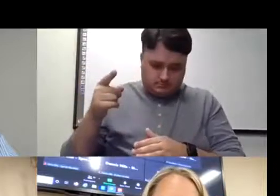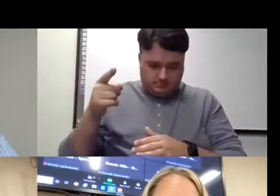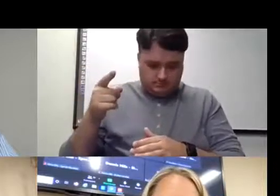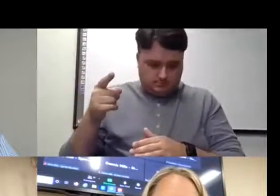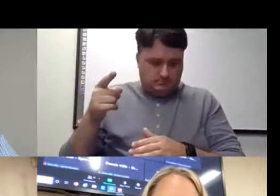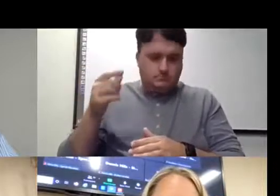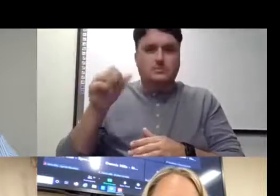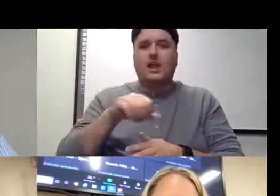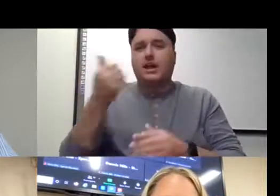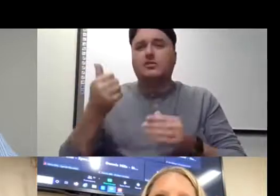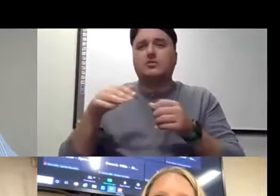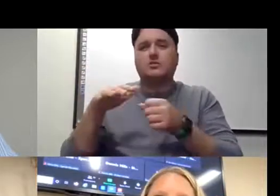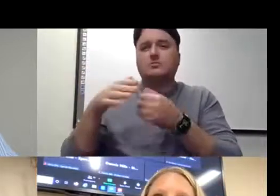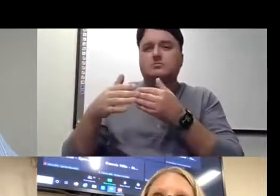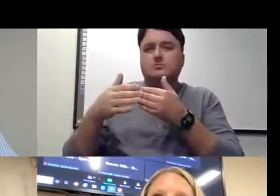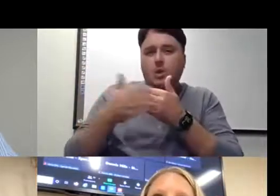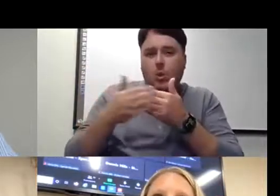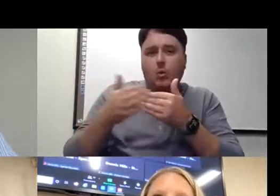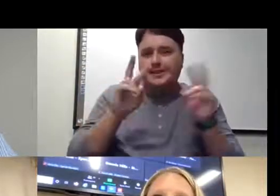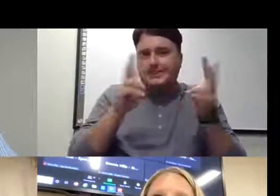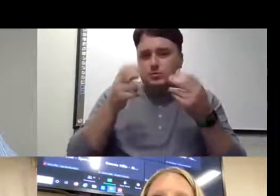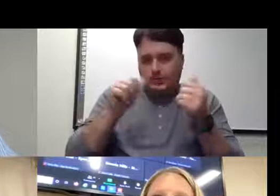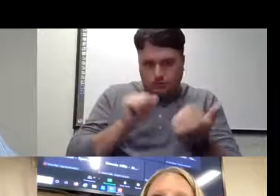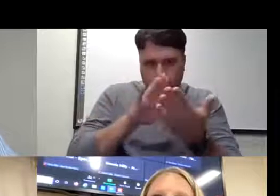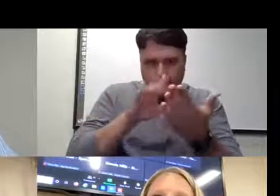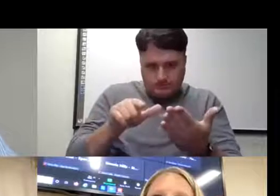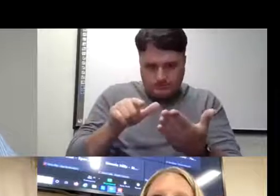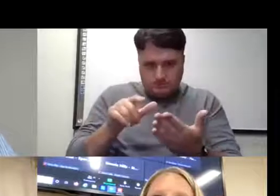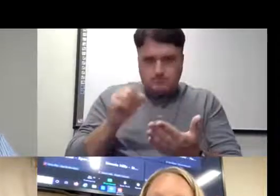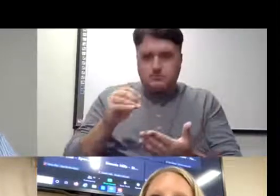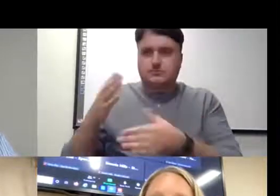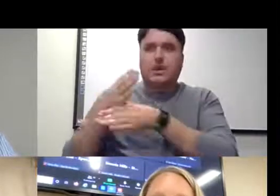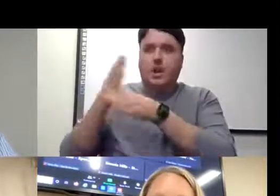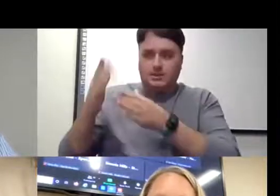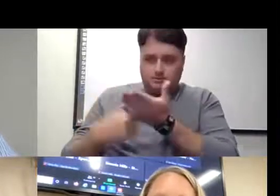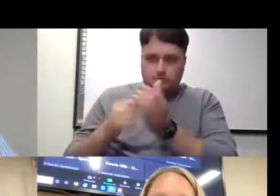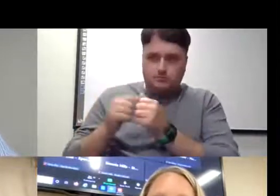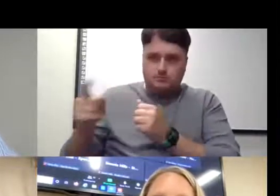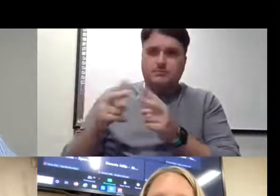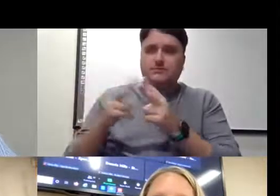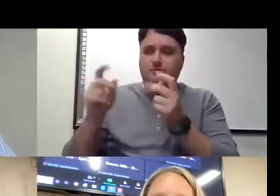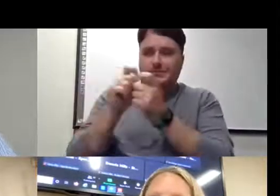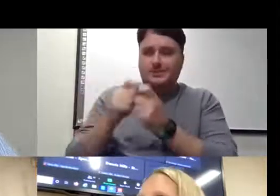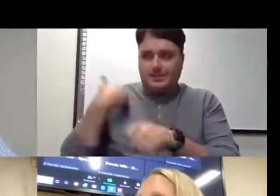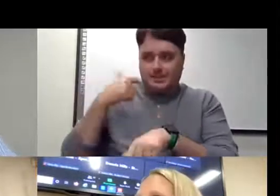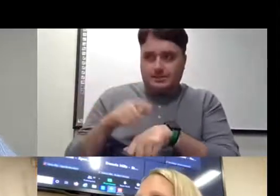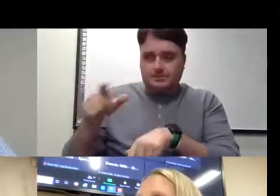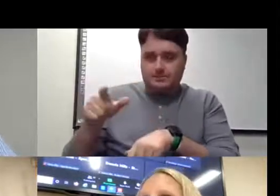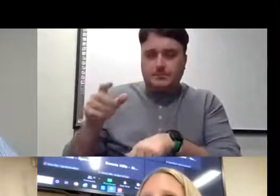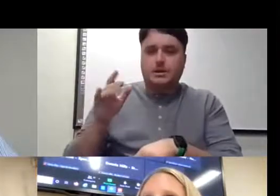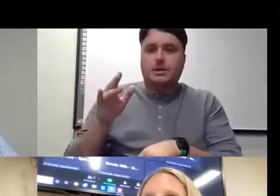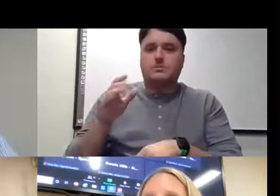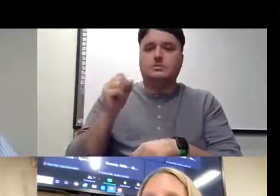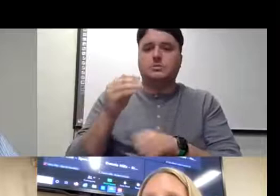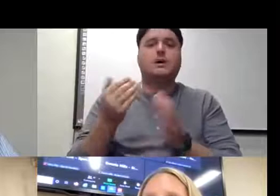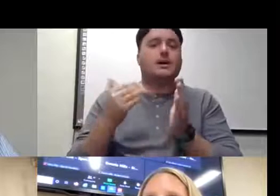other more global issues we're trying to address, and frankly, some of you and your colleagues spoke to those very articulately last time. And so